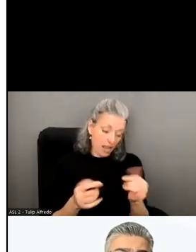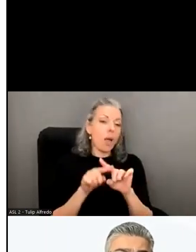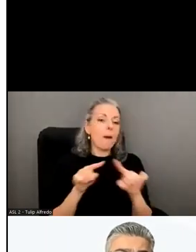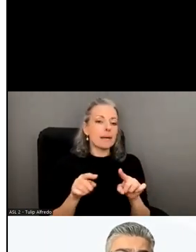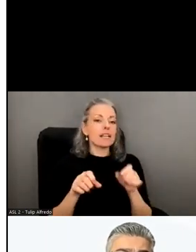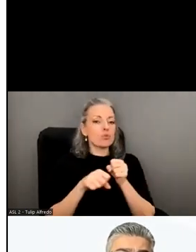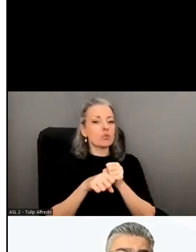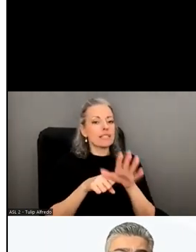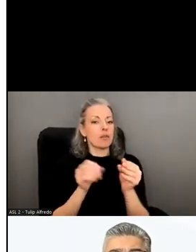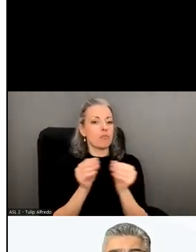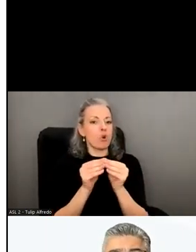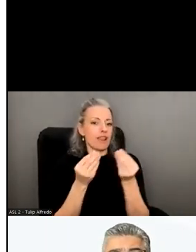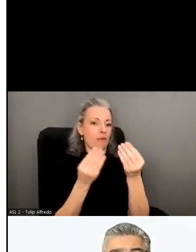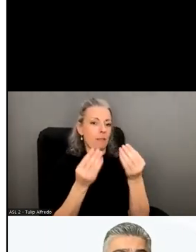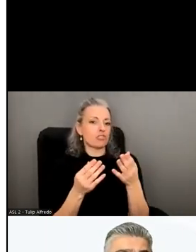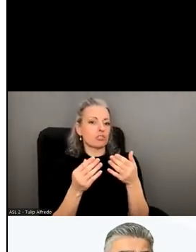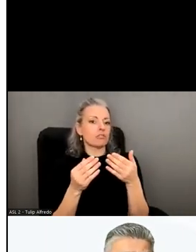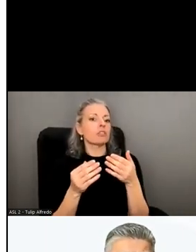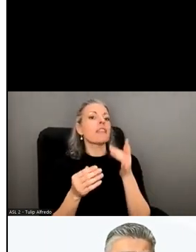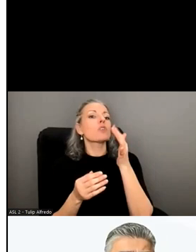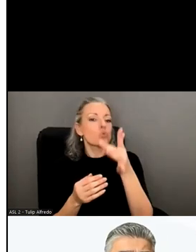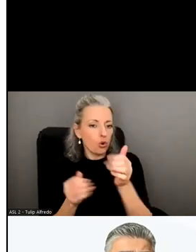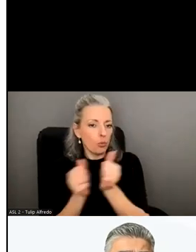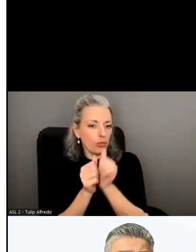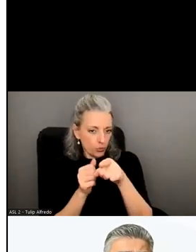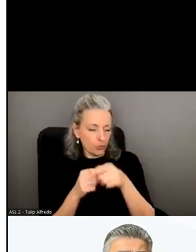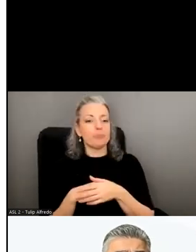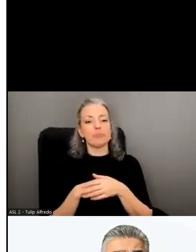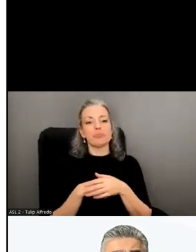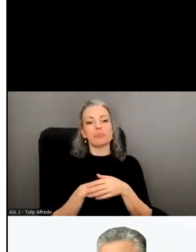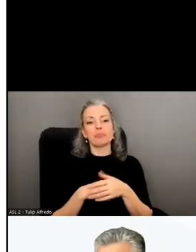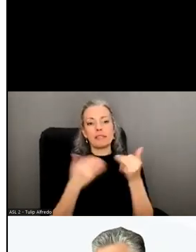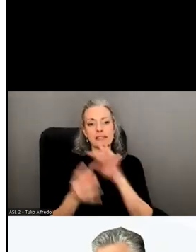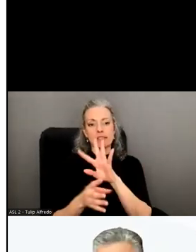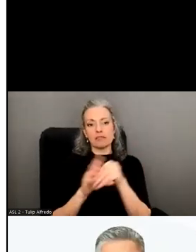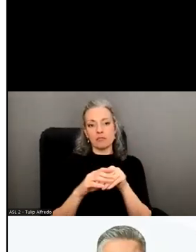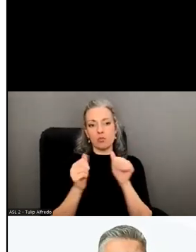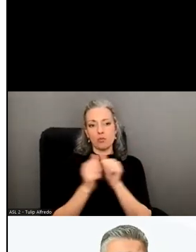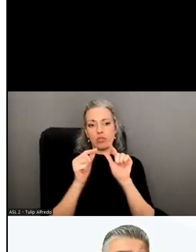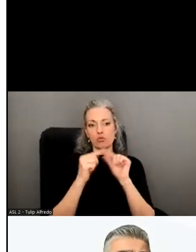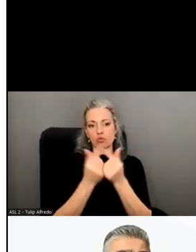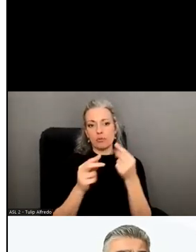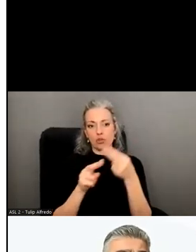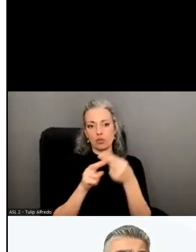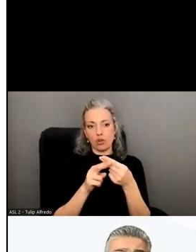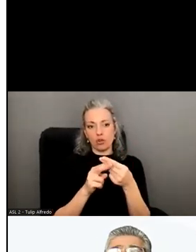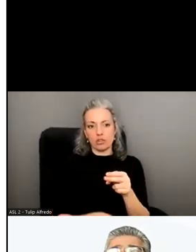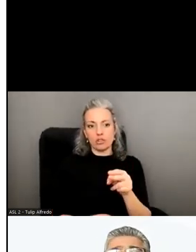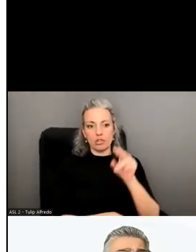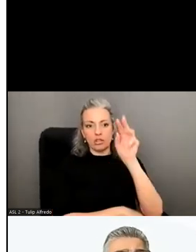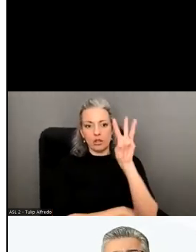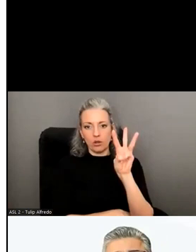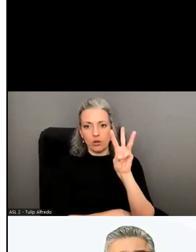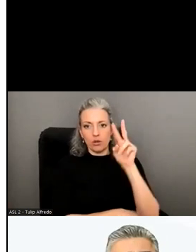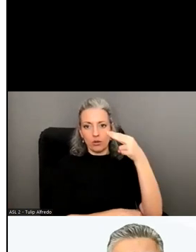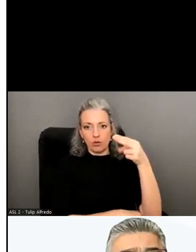more information in the coming weeks to all of you. So we engaged with a group called Whalen Research, I guess in